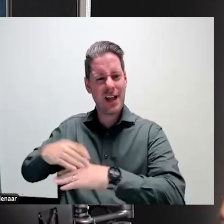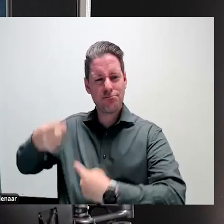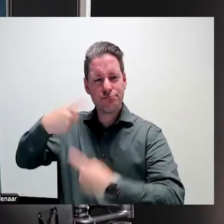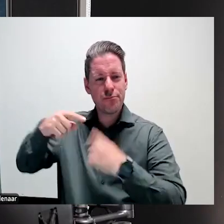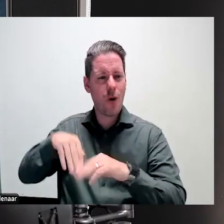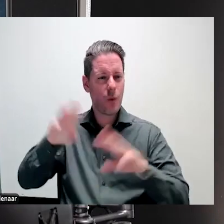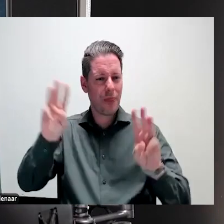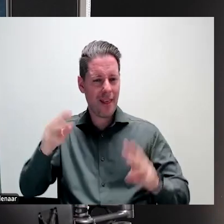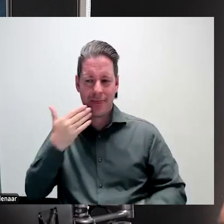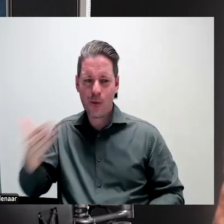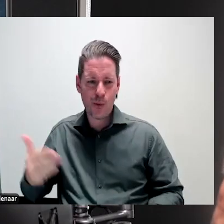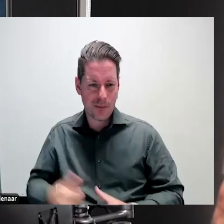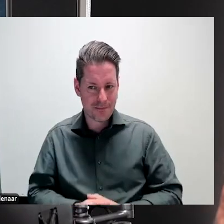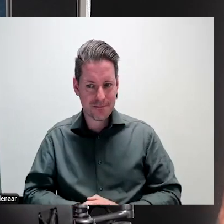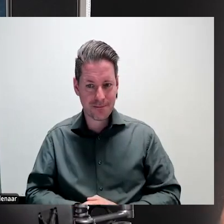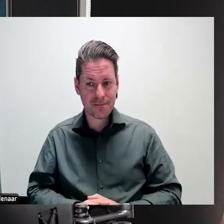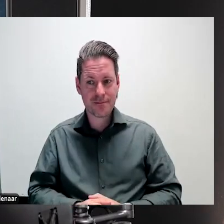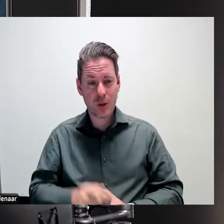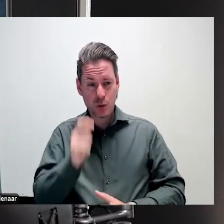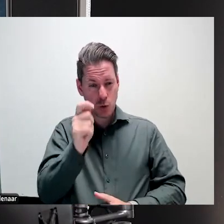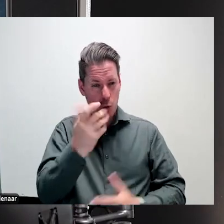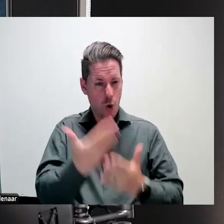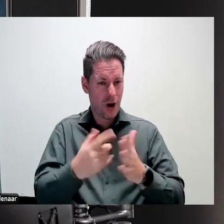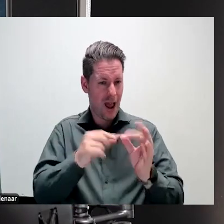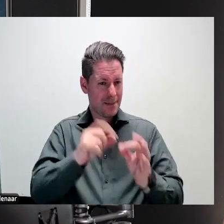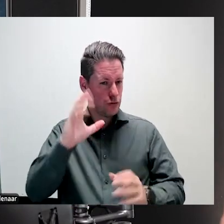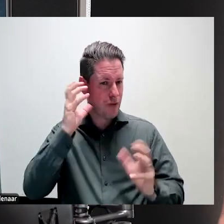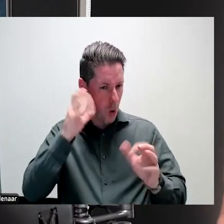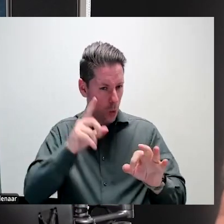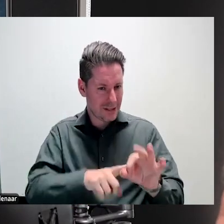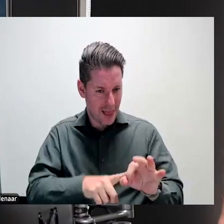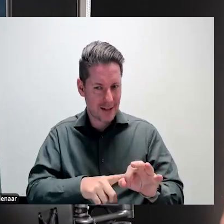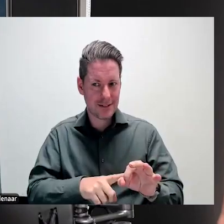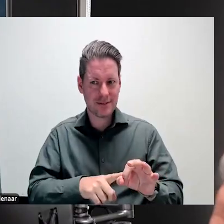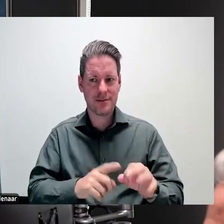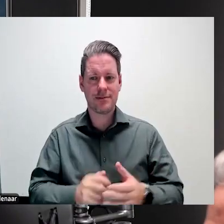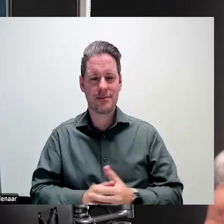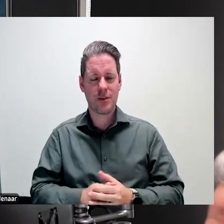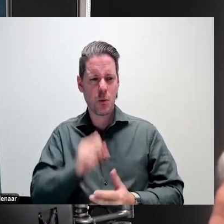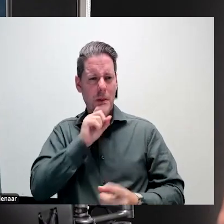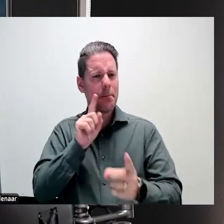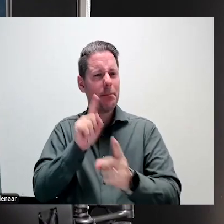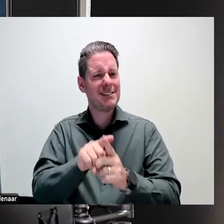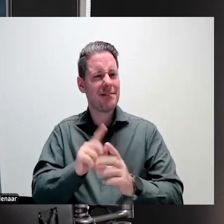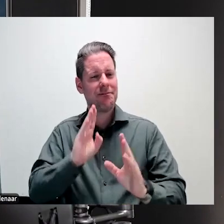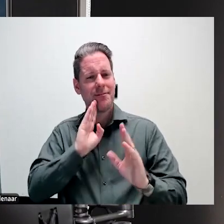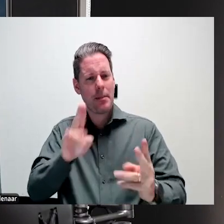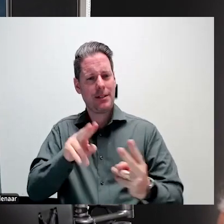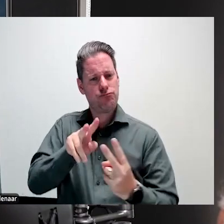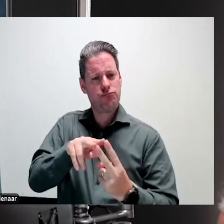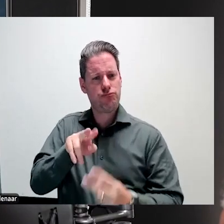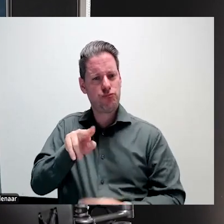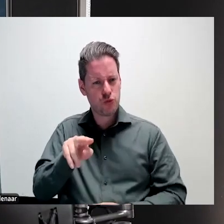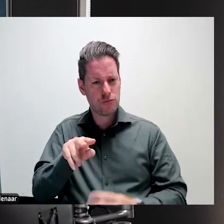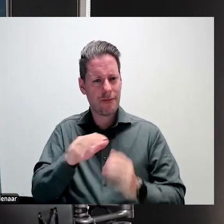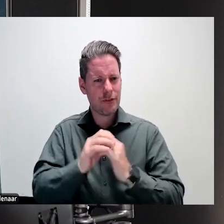today. You're welcome. Thank you. Coming up on ABC Radio Queensland, going to meet a fabulous duo,